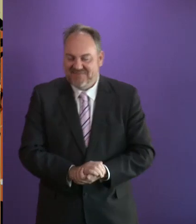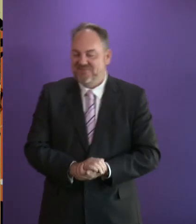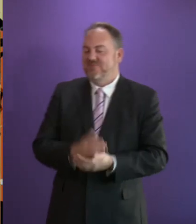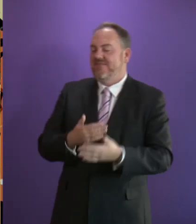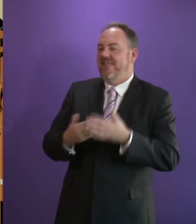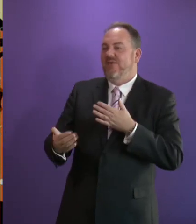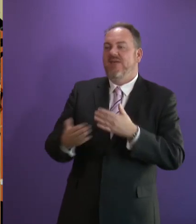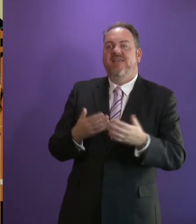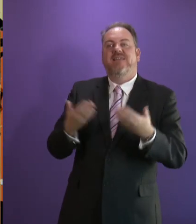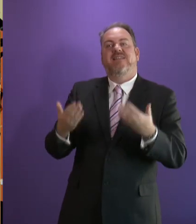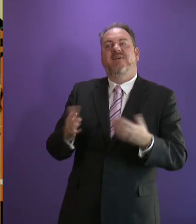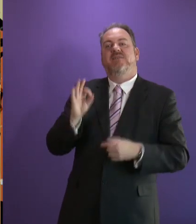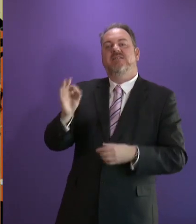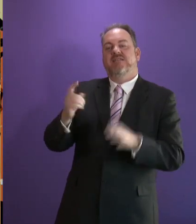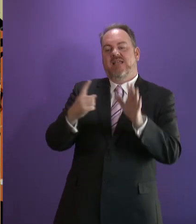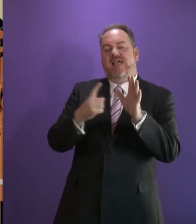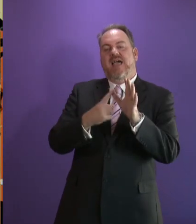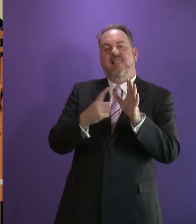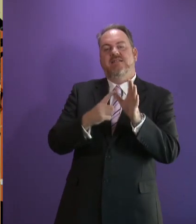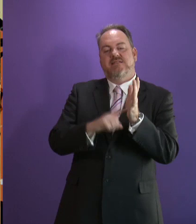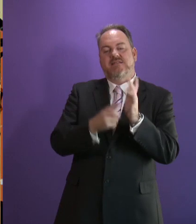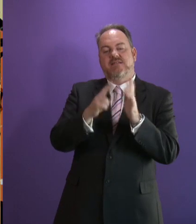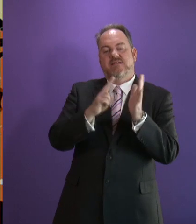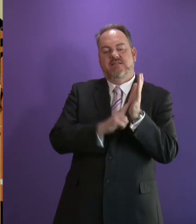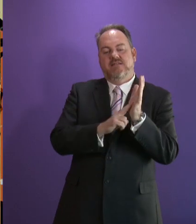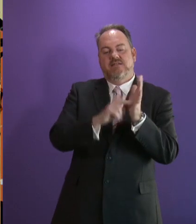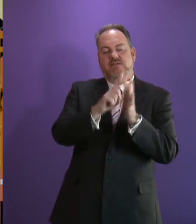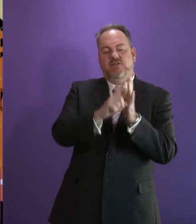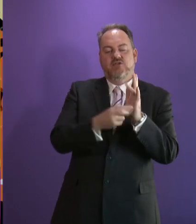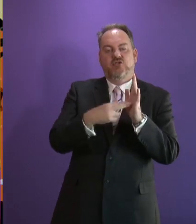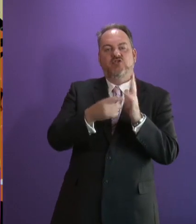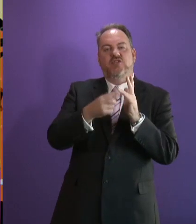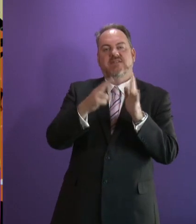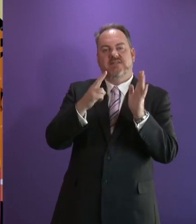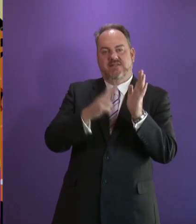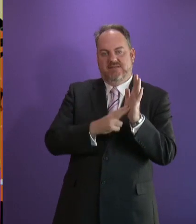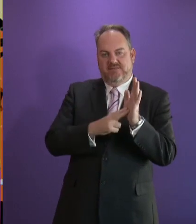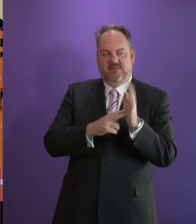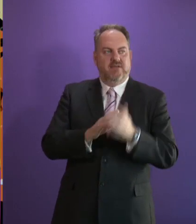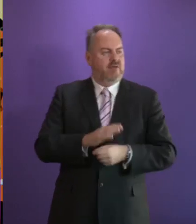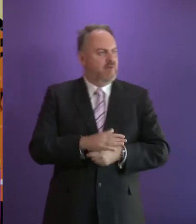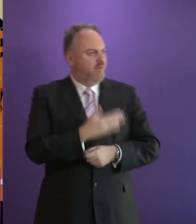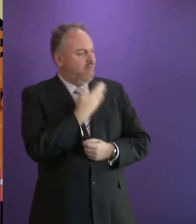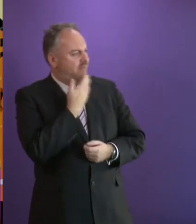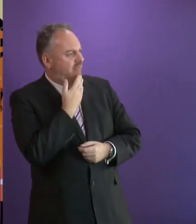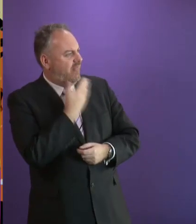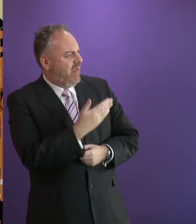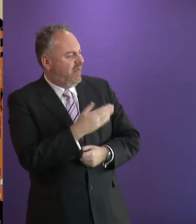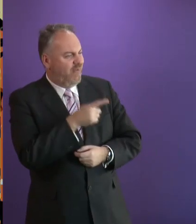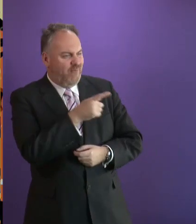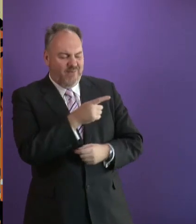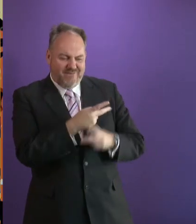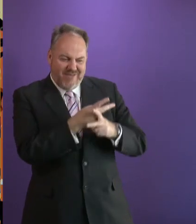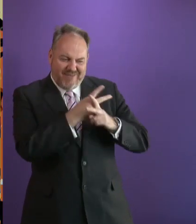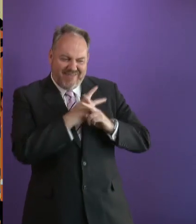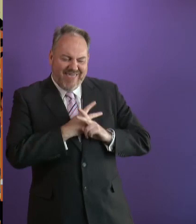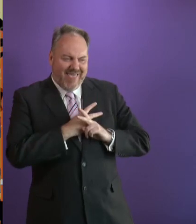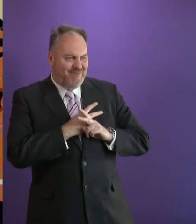Alison Johnson, member of the Scottish Parliament for the Green Party. Thank you, Linda. What a caring presiding officer we